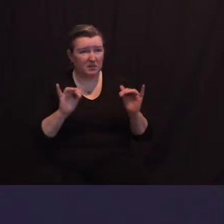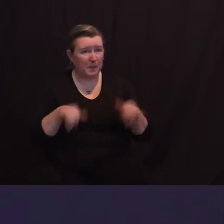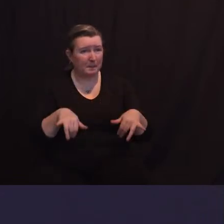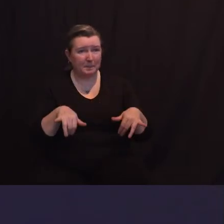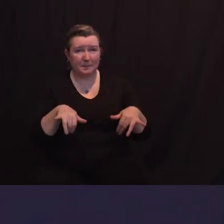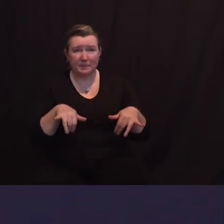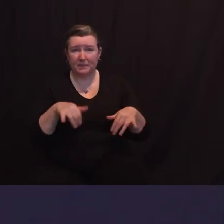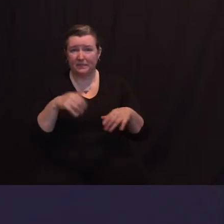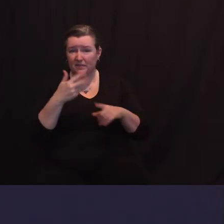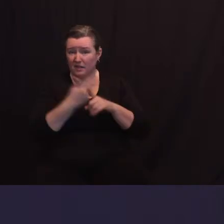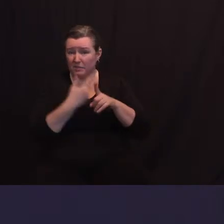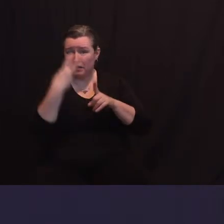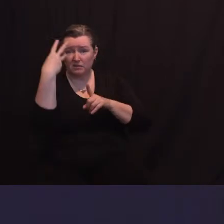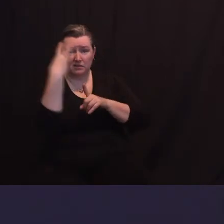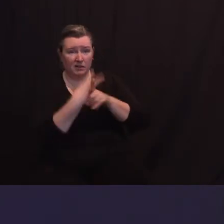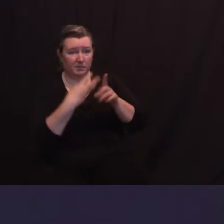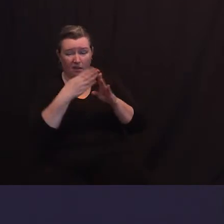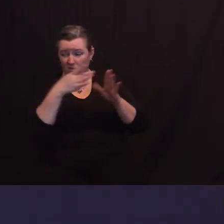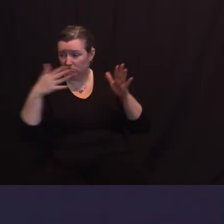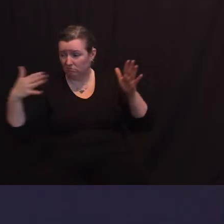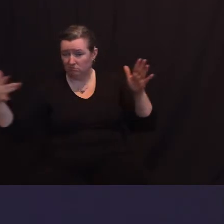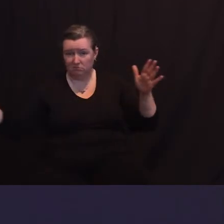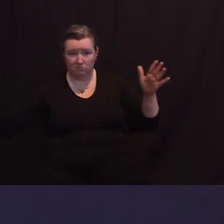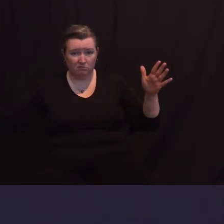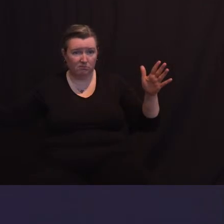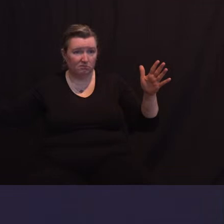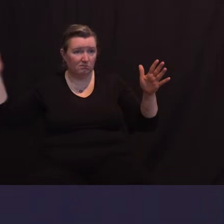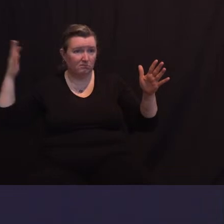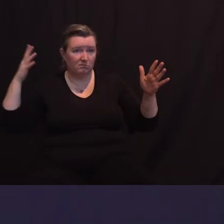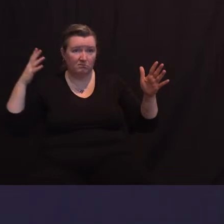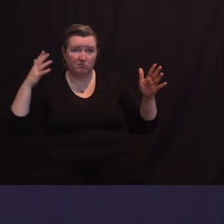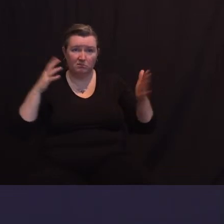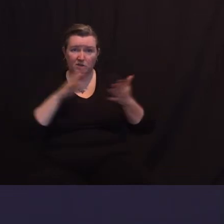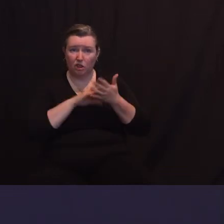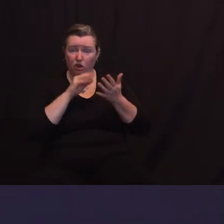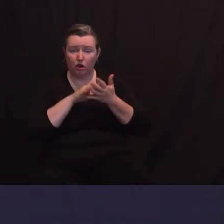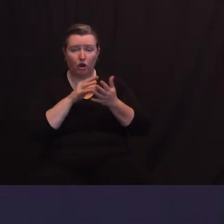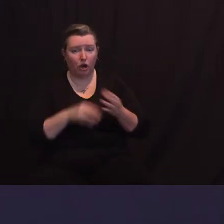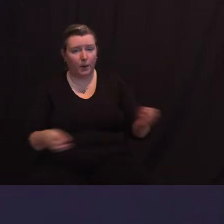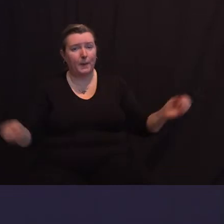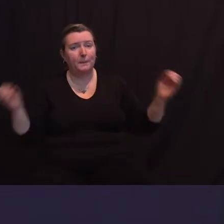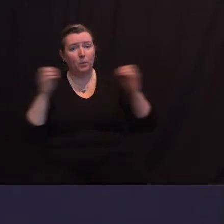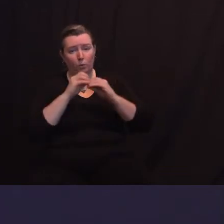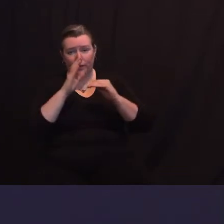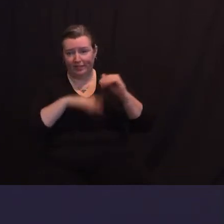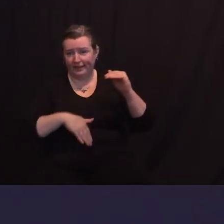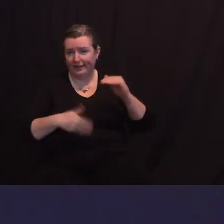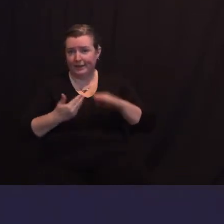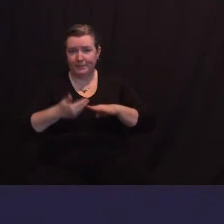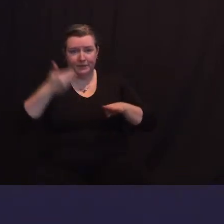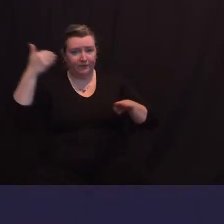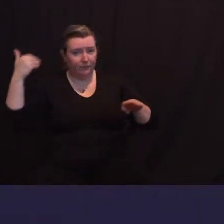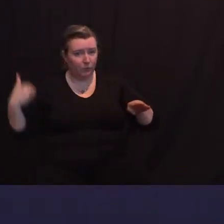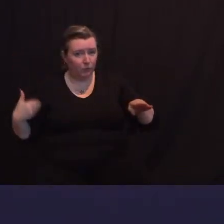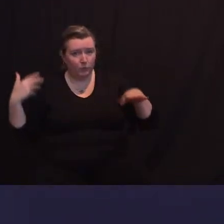ago, but we know a lot more than we did then. So with all the above, Judy, anything on ultra cold chain and or